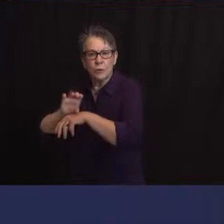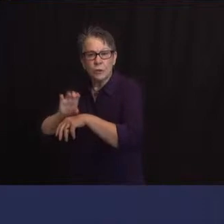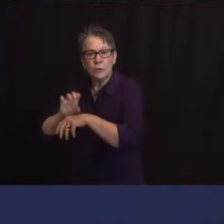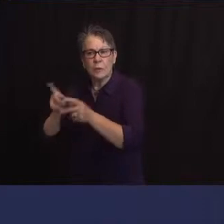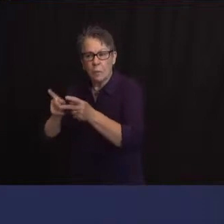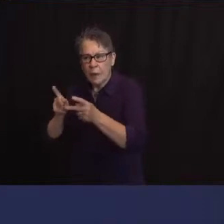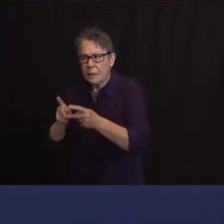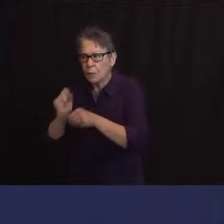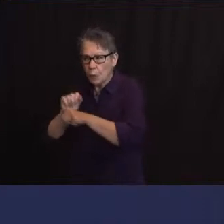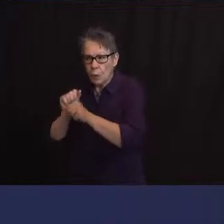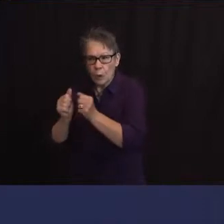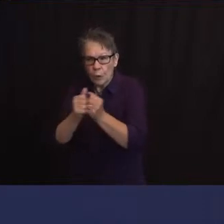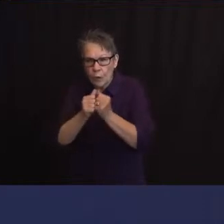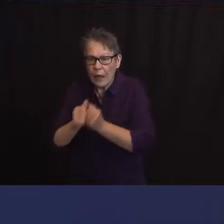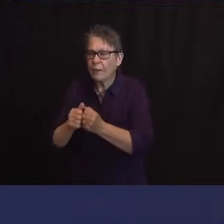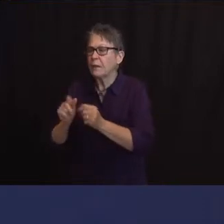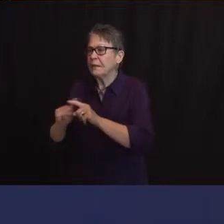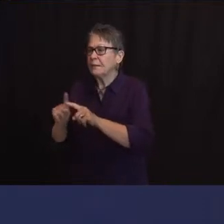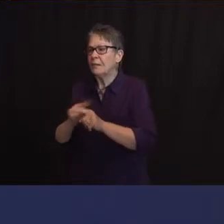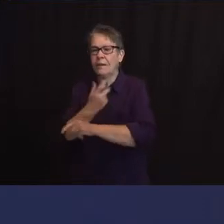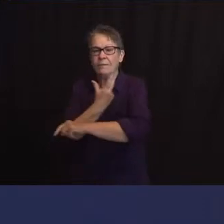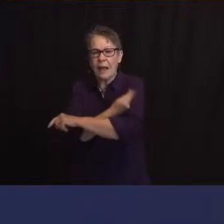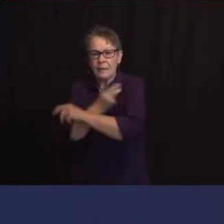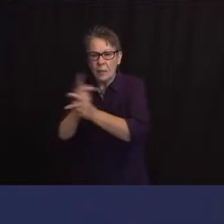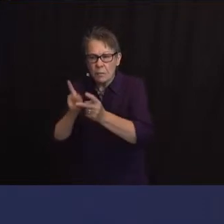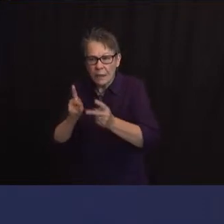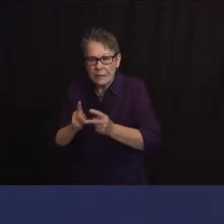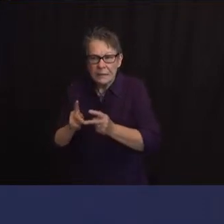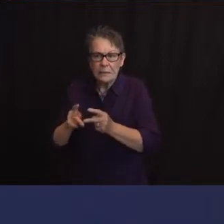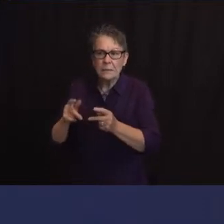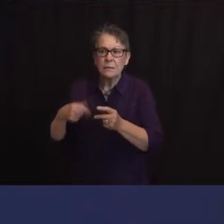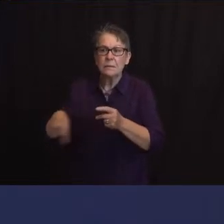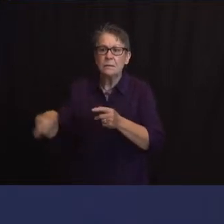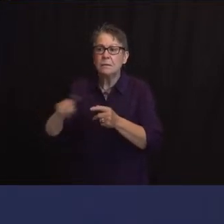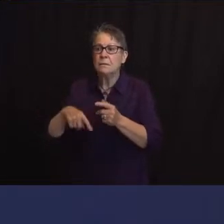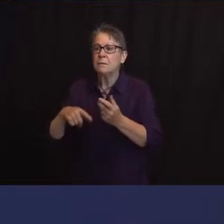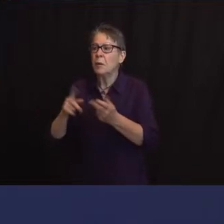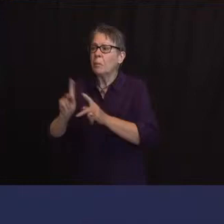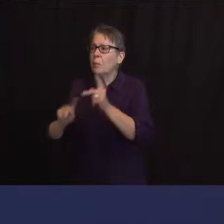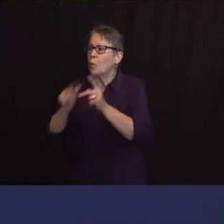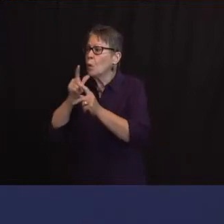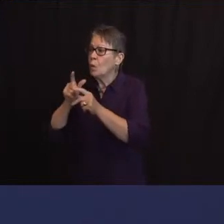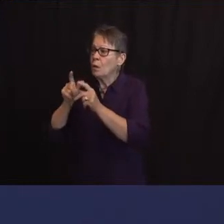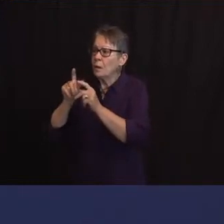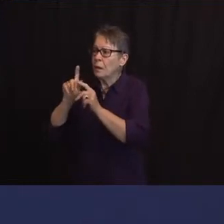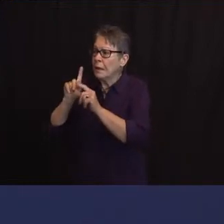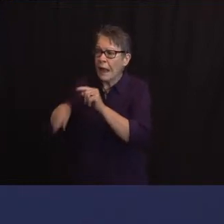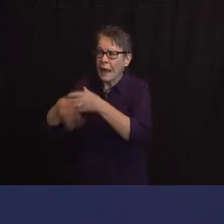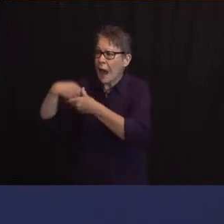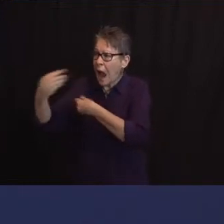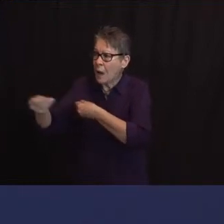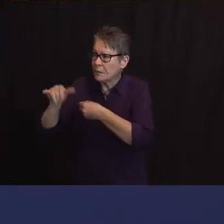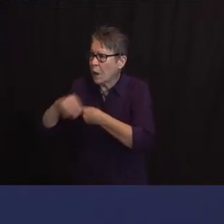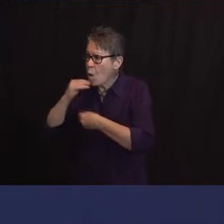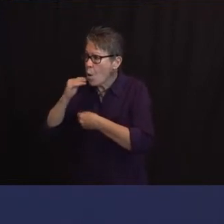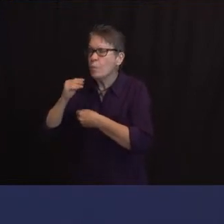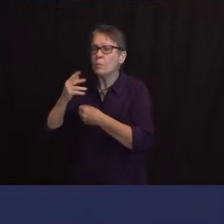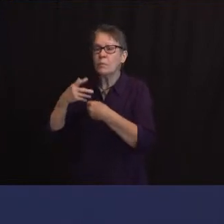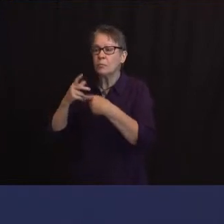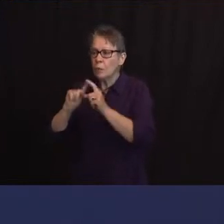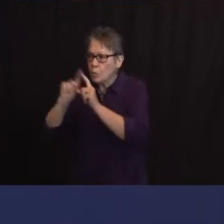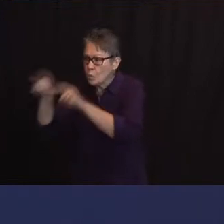homebound, other individuals, Hudson County is a disproportionate winner in that over the next number of weeks. I'll be surprised if you don't